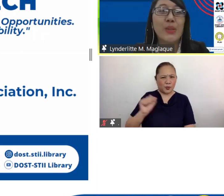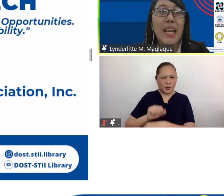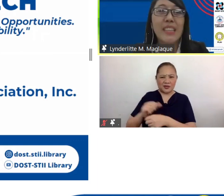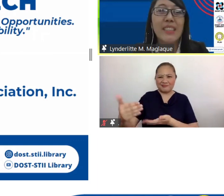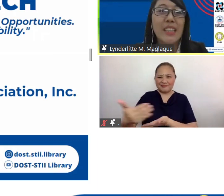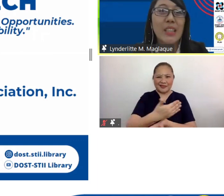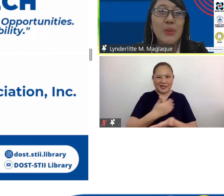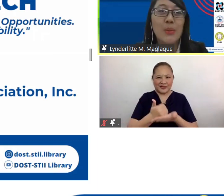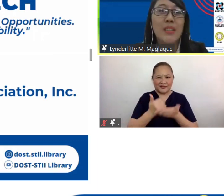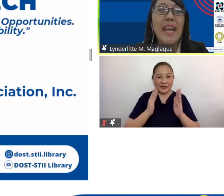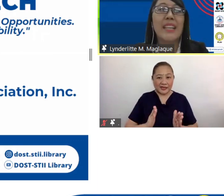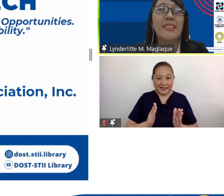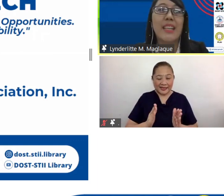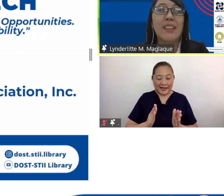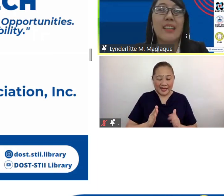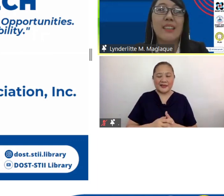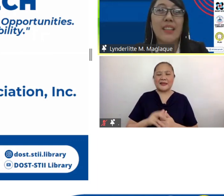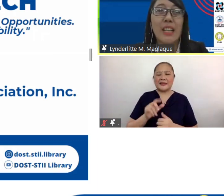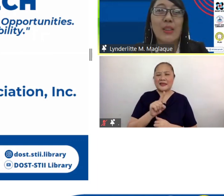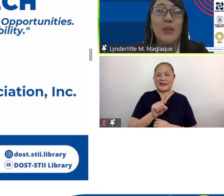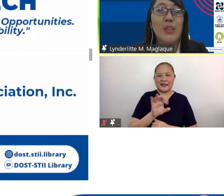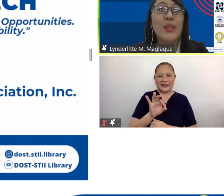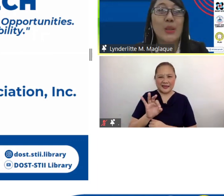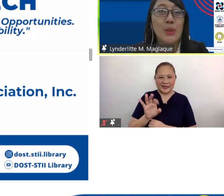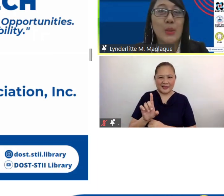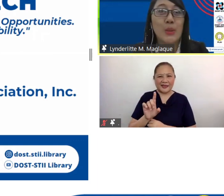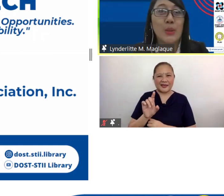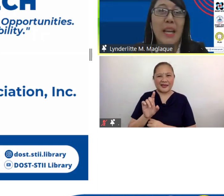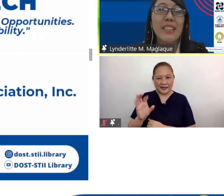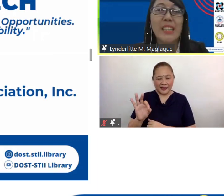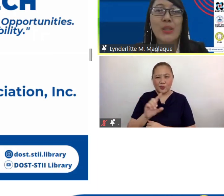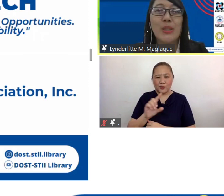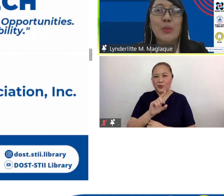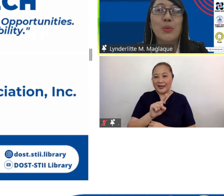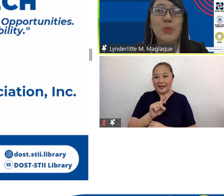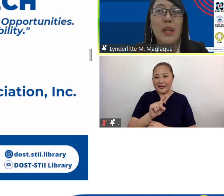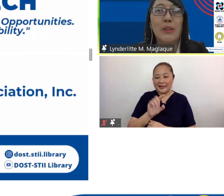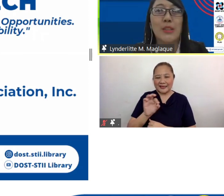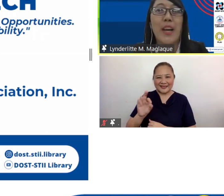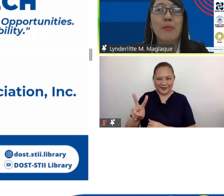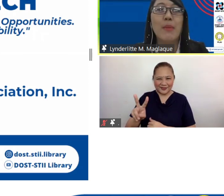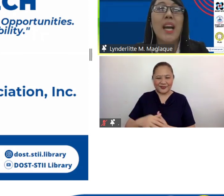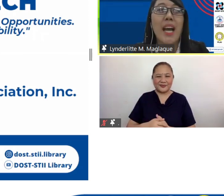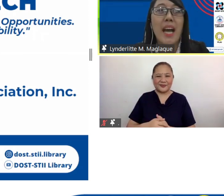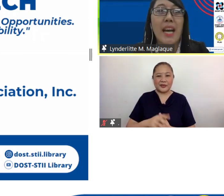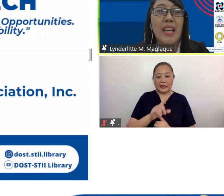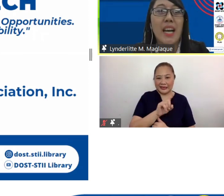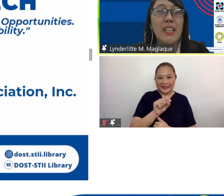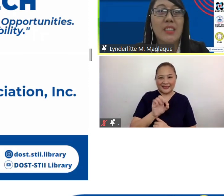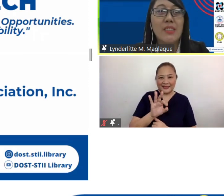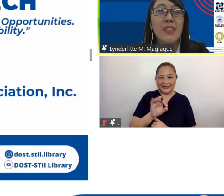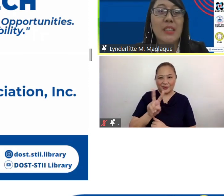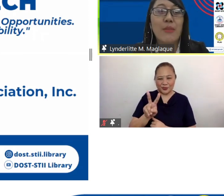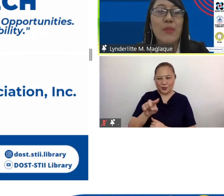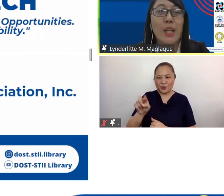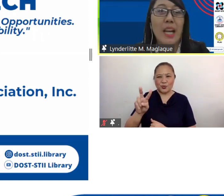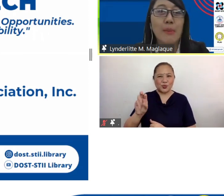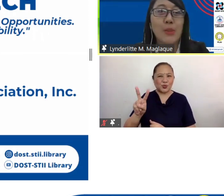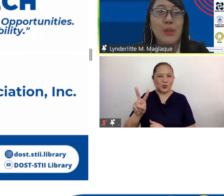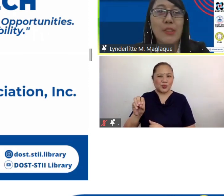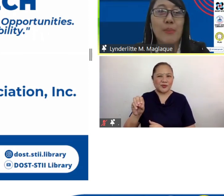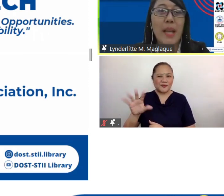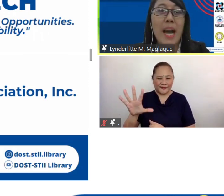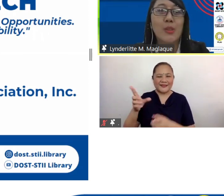1989 to 1992, then as a director from 1992 to 2005 at the Legislative